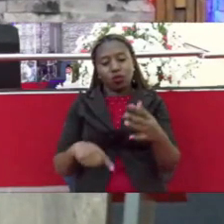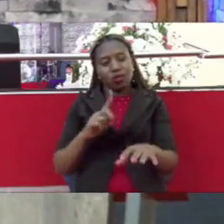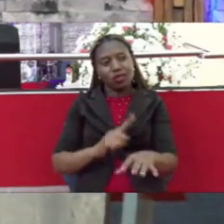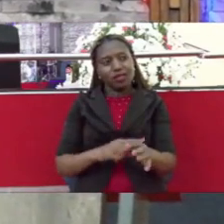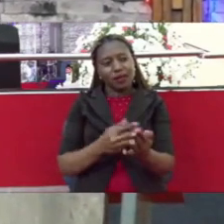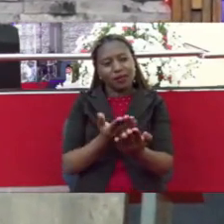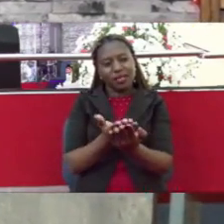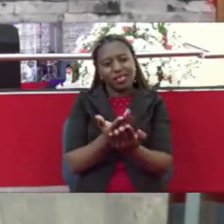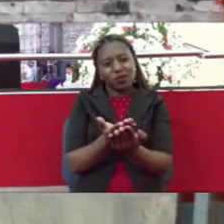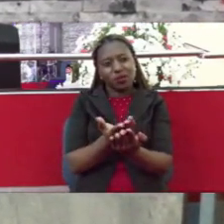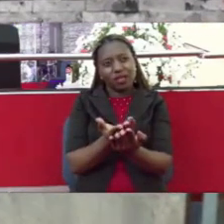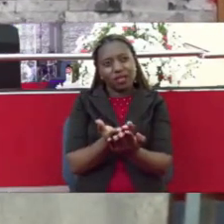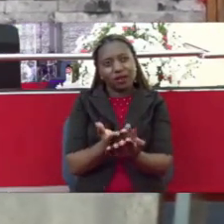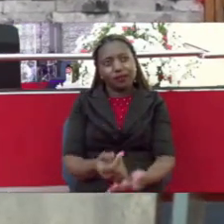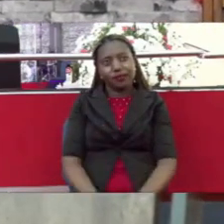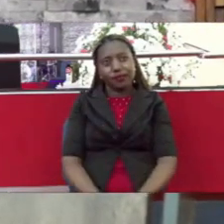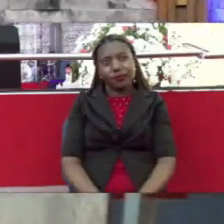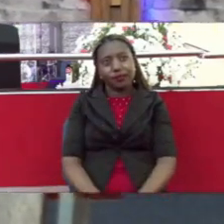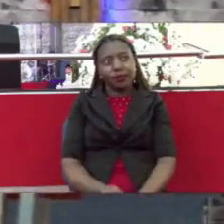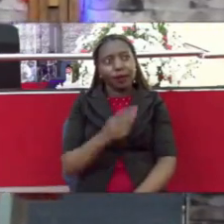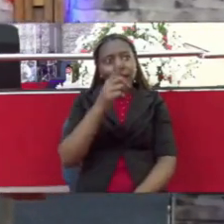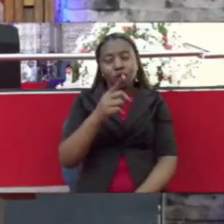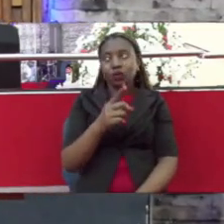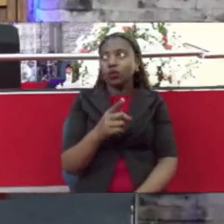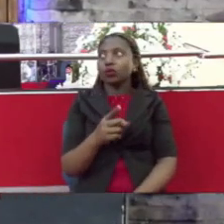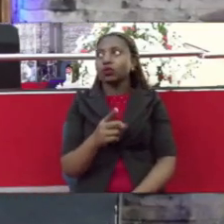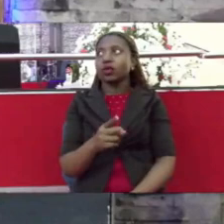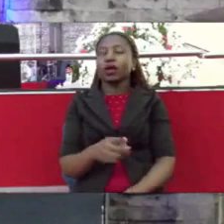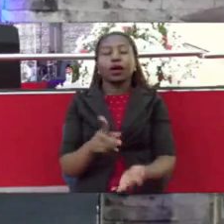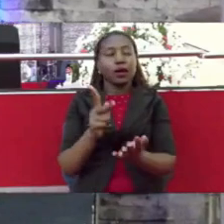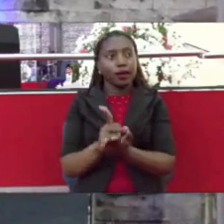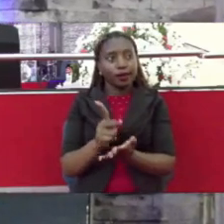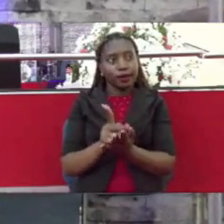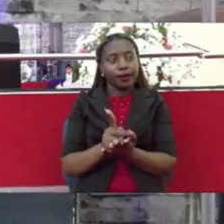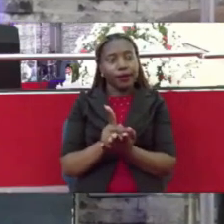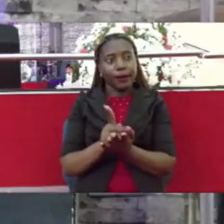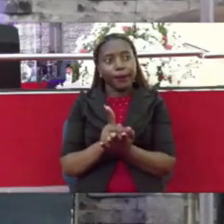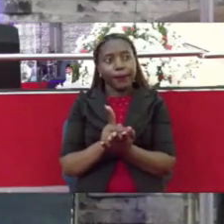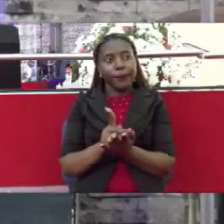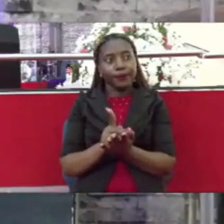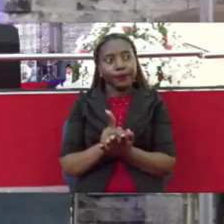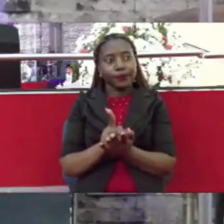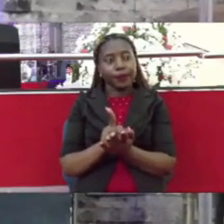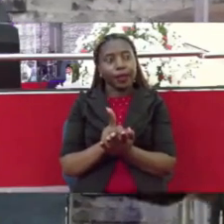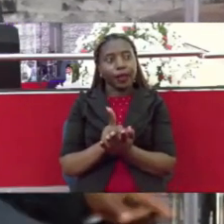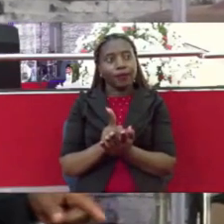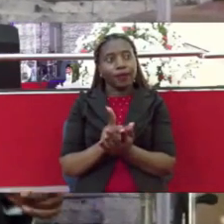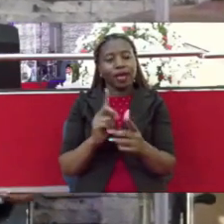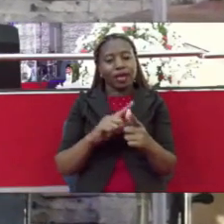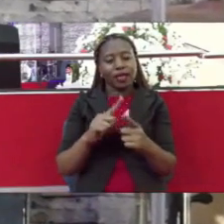ambayo iko bado na unyevu, you usually put pegs, unaweza kuiwekea mahali pale, and stretch